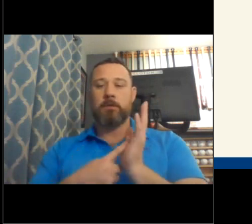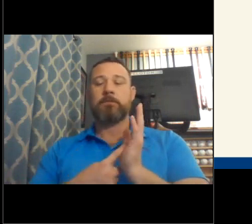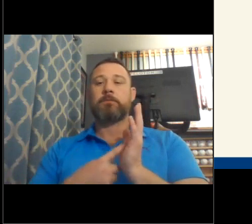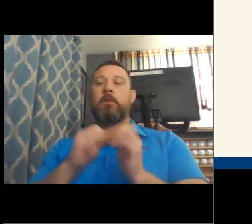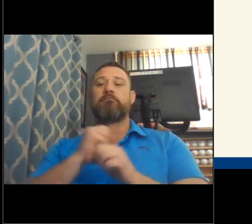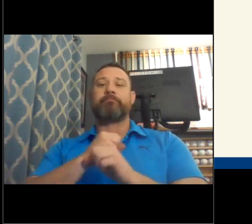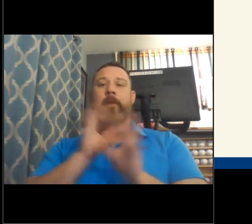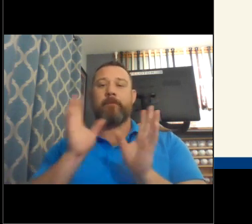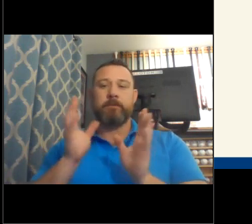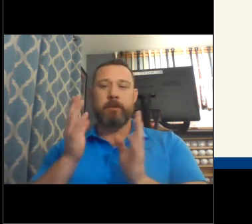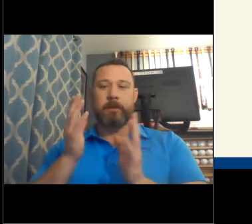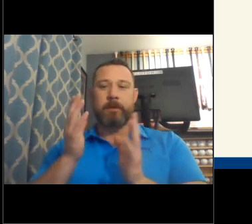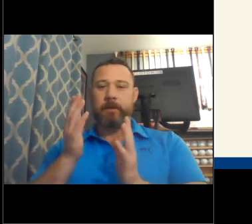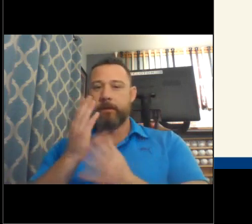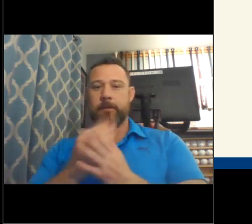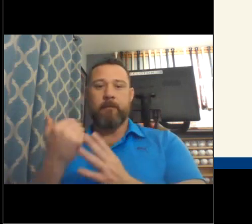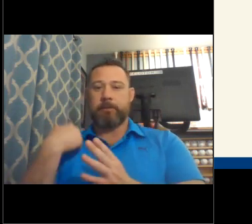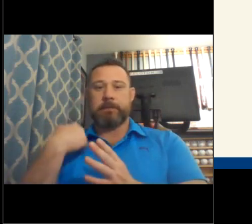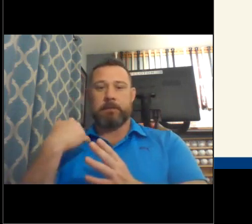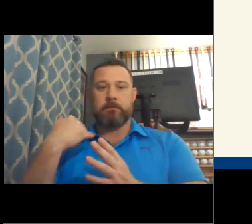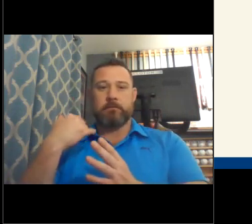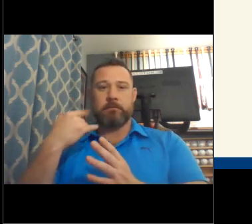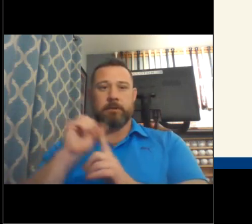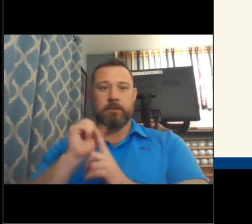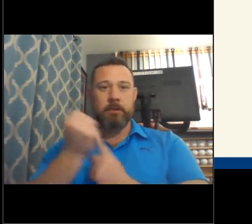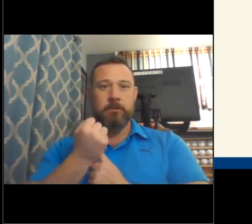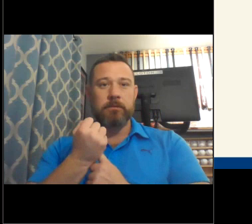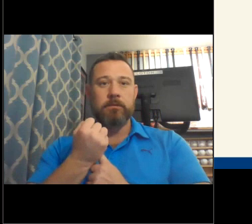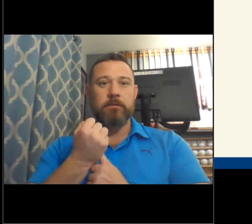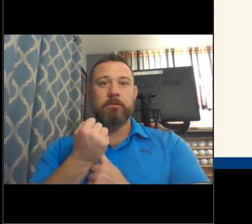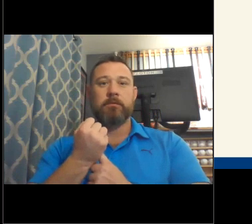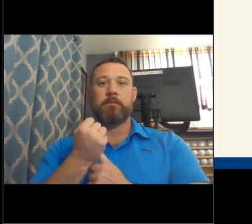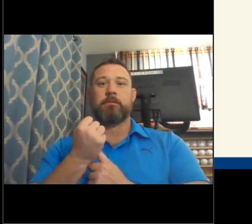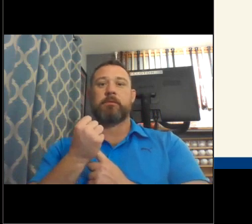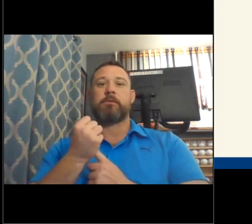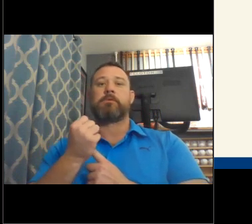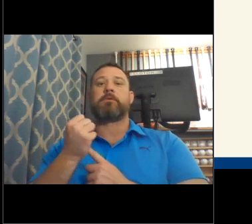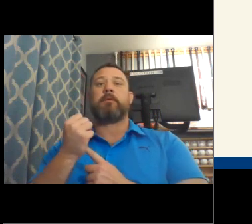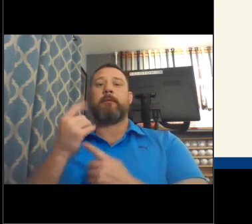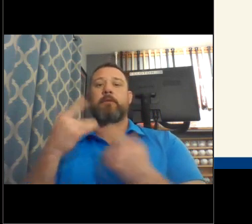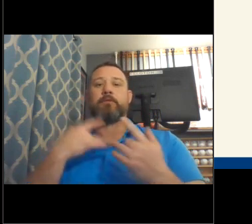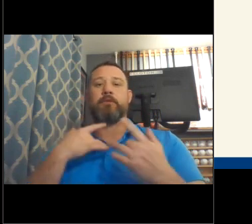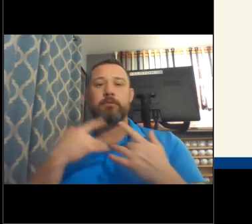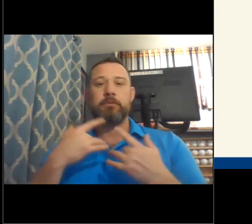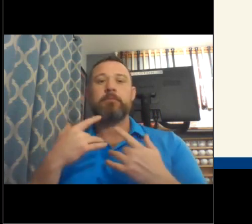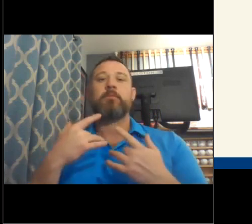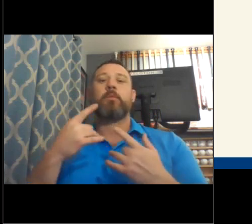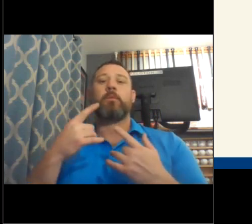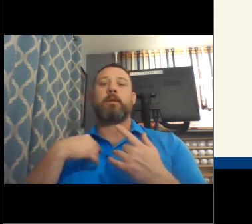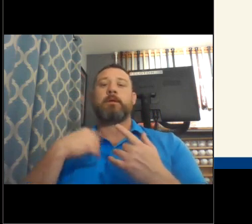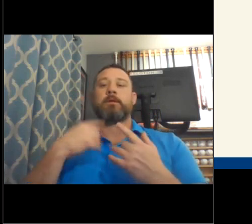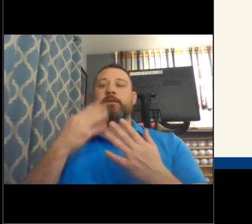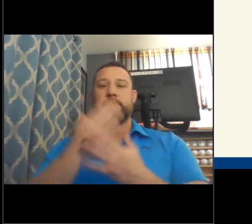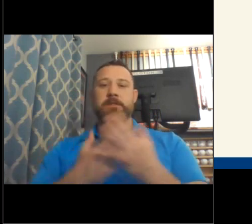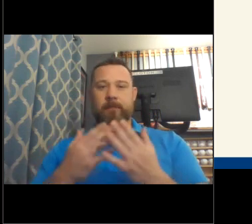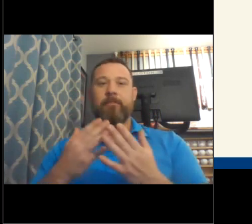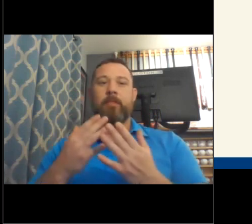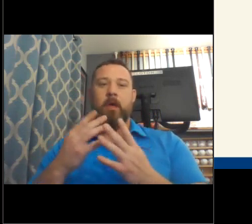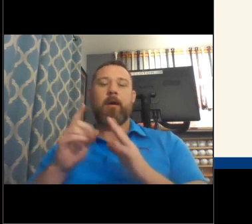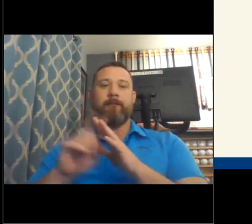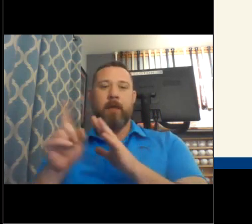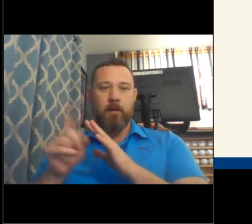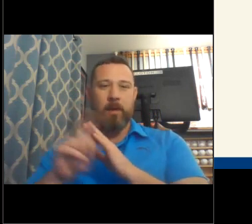some of the recent incidents that we've had in years that are of notable concern, where we dealt with some of the significant evacuations,